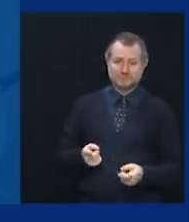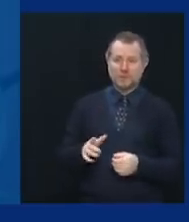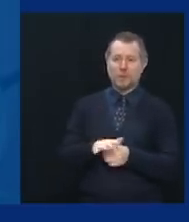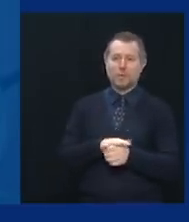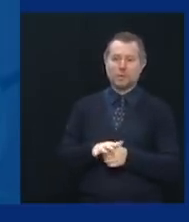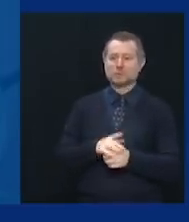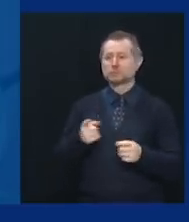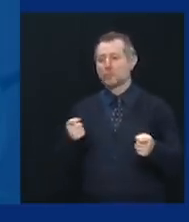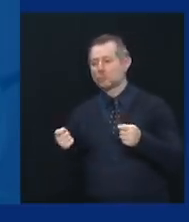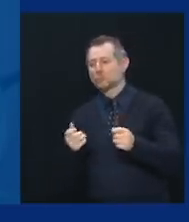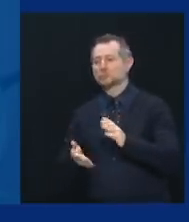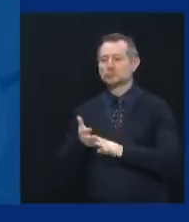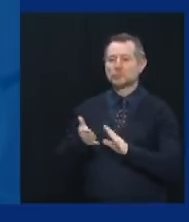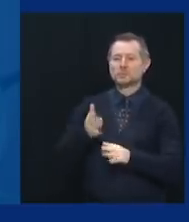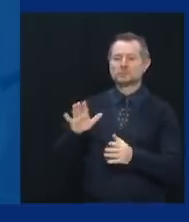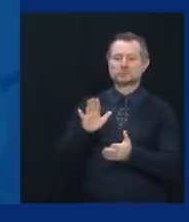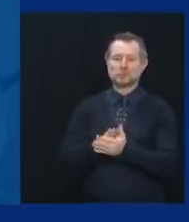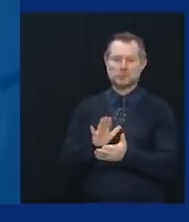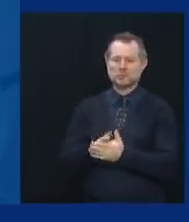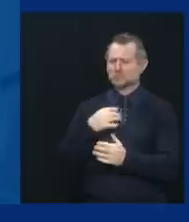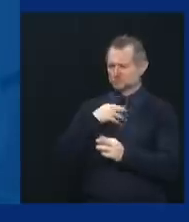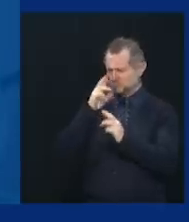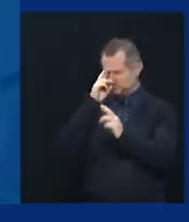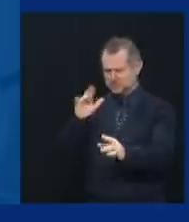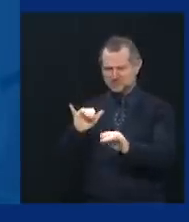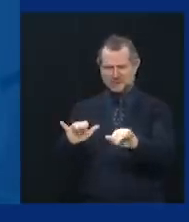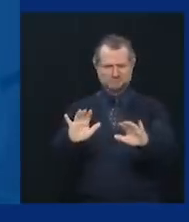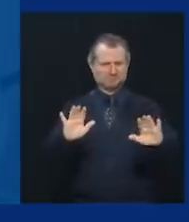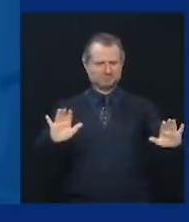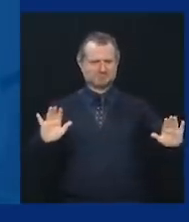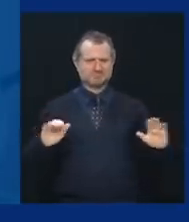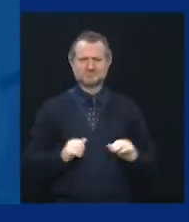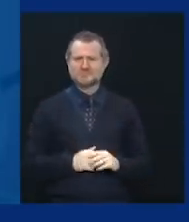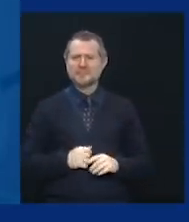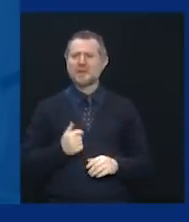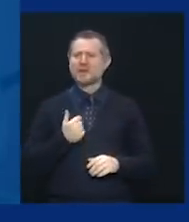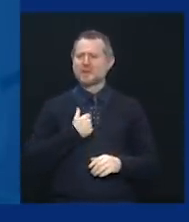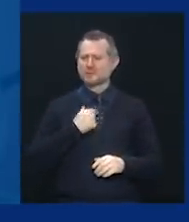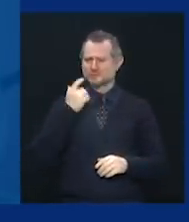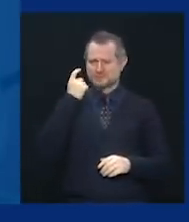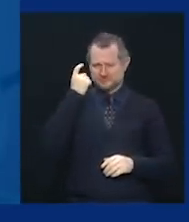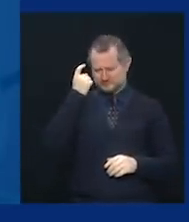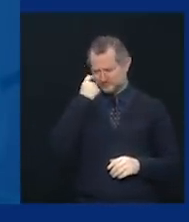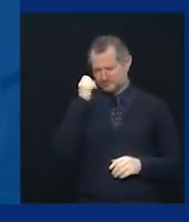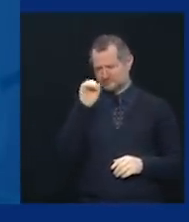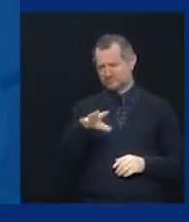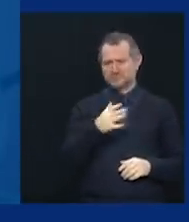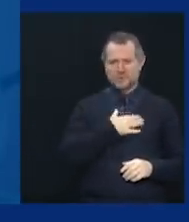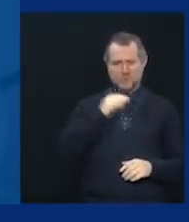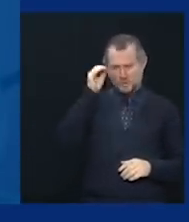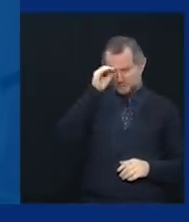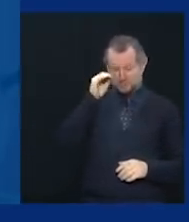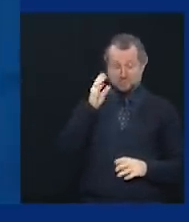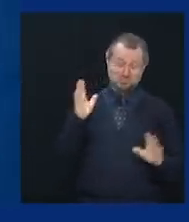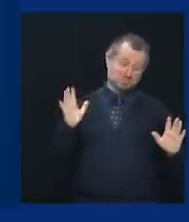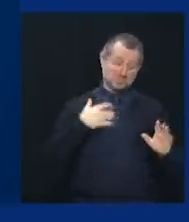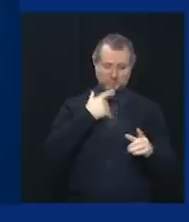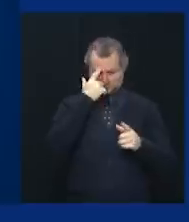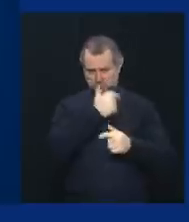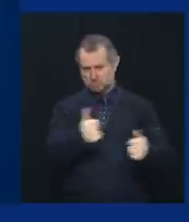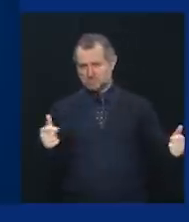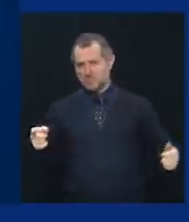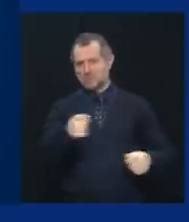of education. I respect it. I gave my opinion, but it will be up to the local school districts to